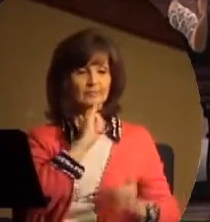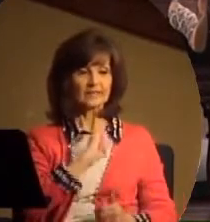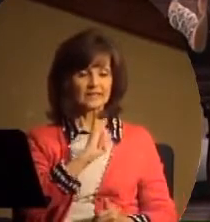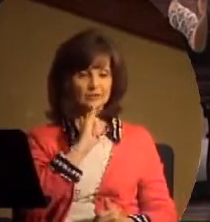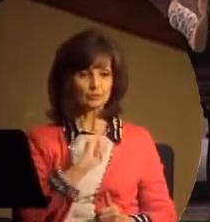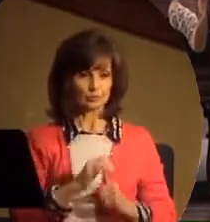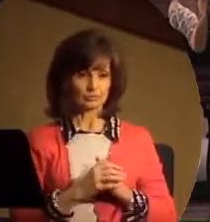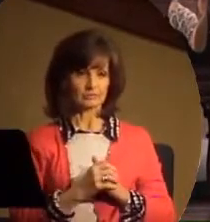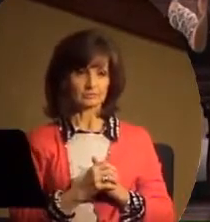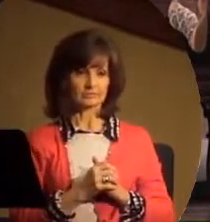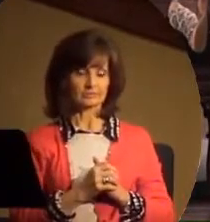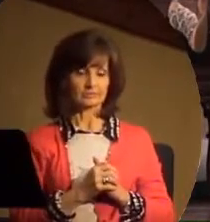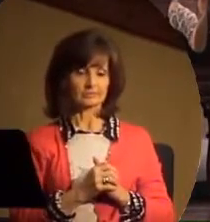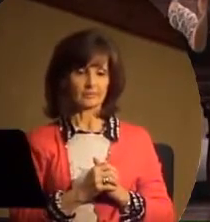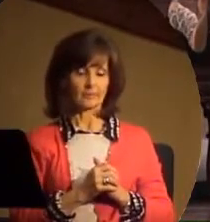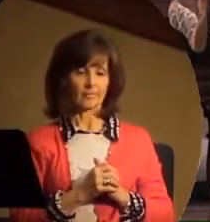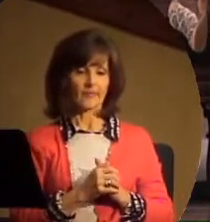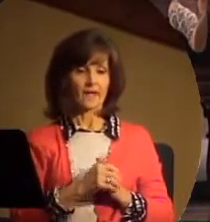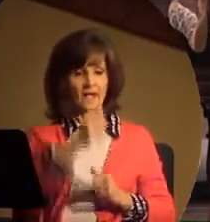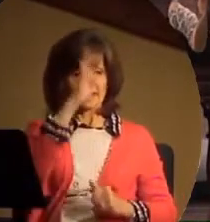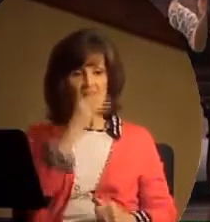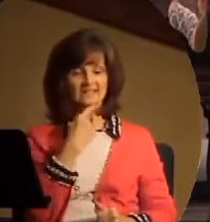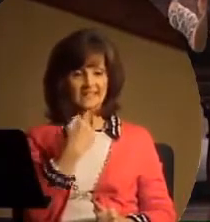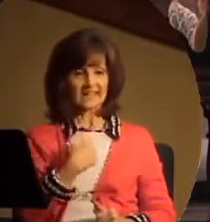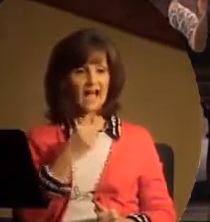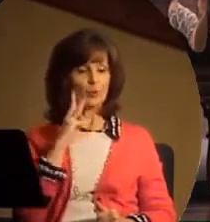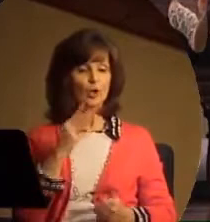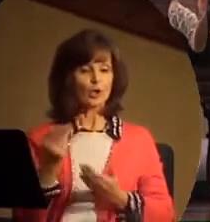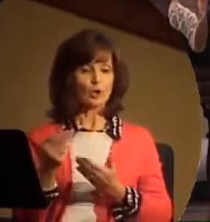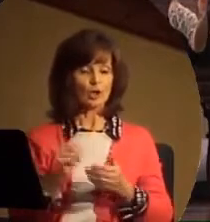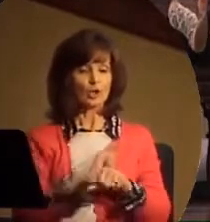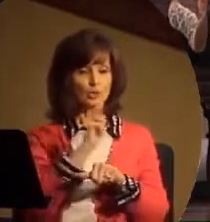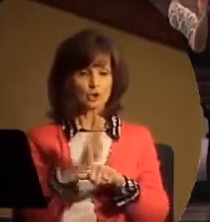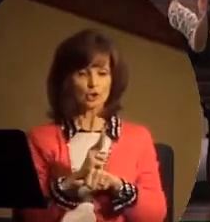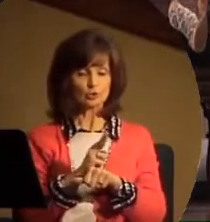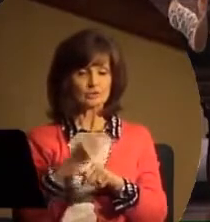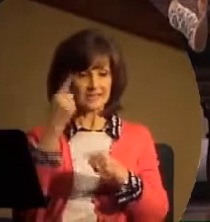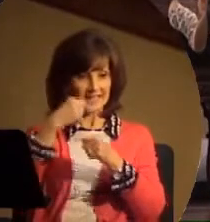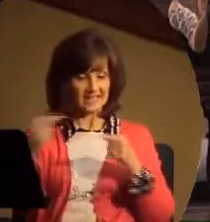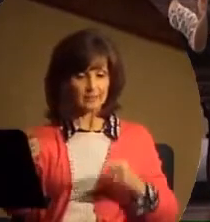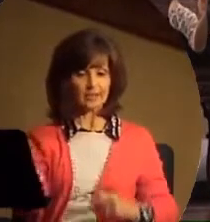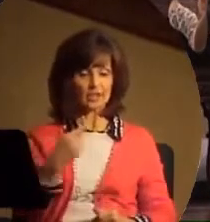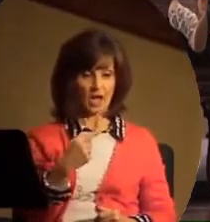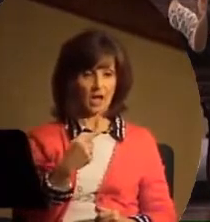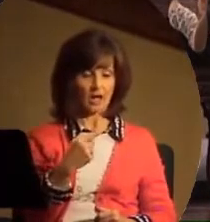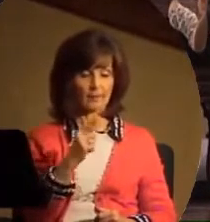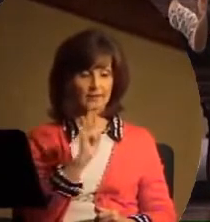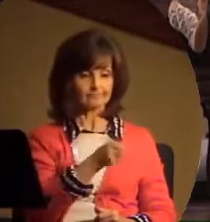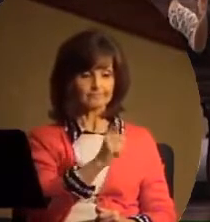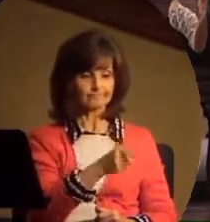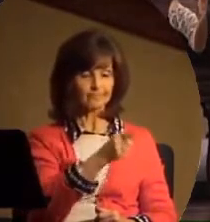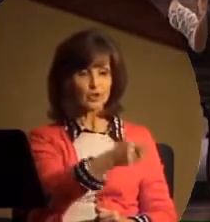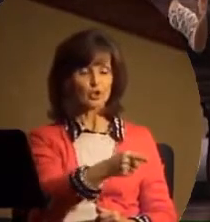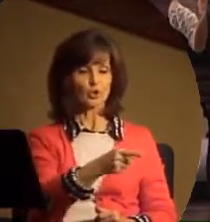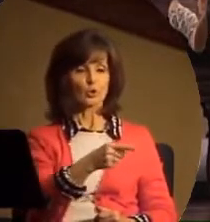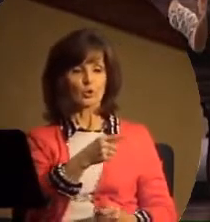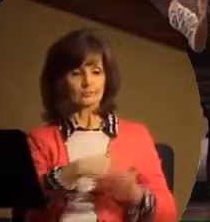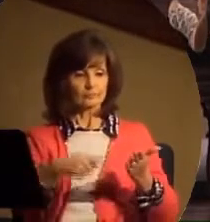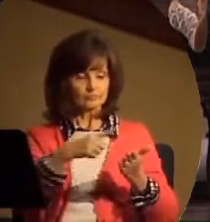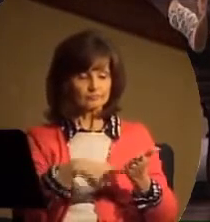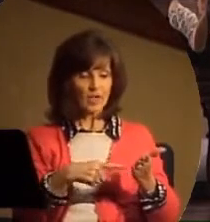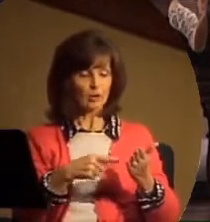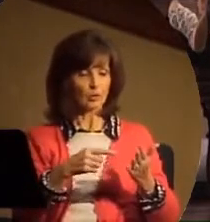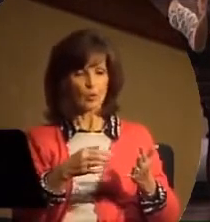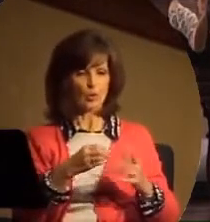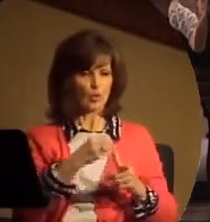words, here God said, "Hey, I'm going to use these Chaldeans. They're going to come down. They're going to straighten y'all out. They're going to correct the iniquity. They're going to be my whip